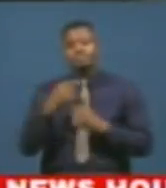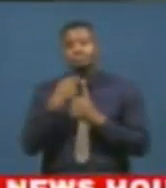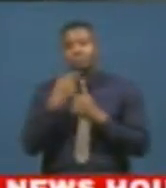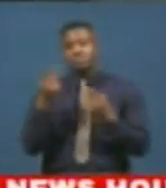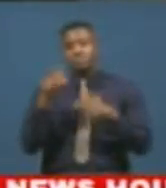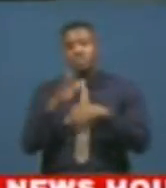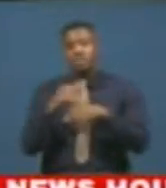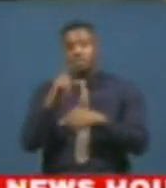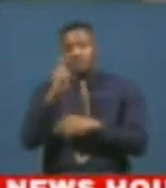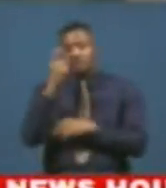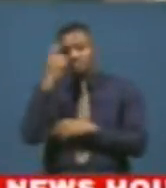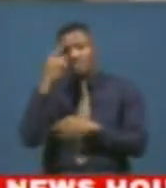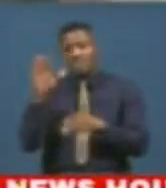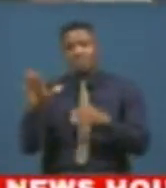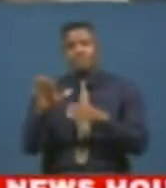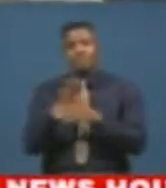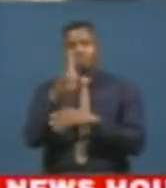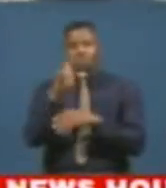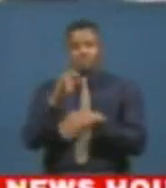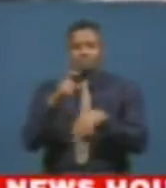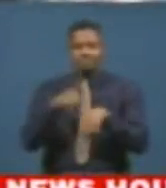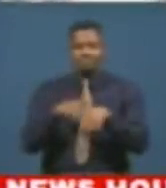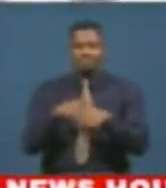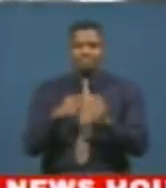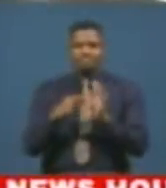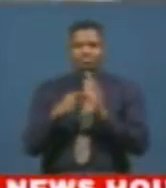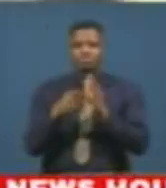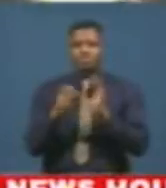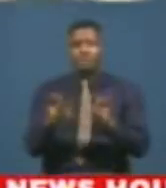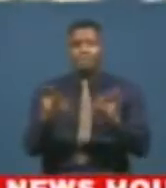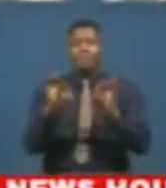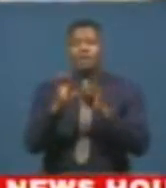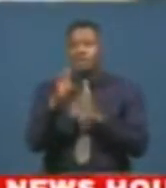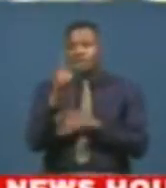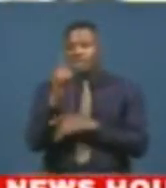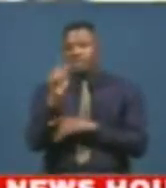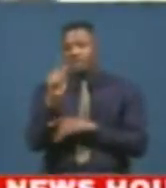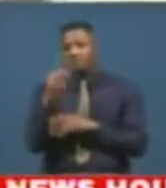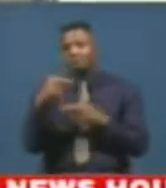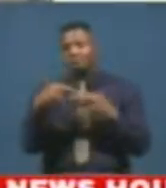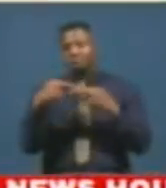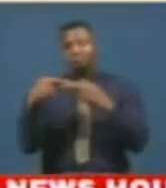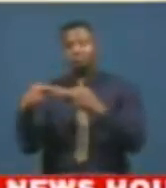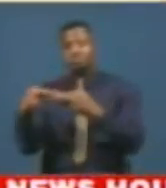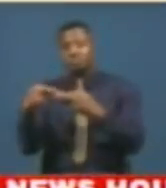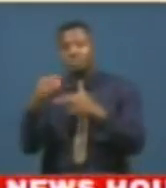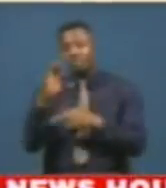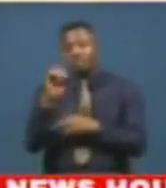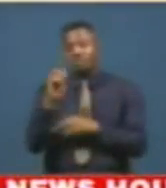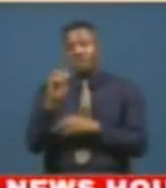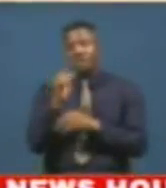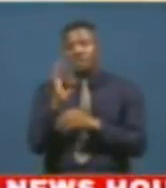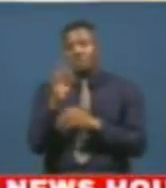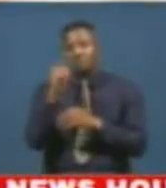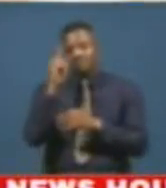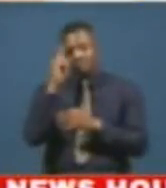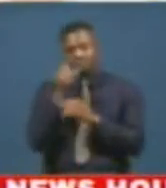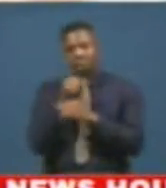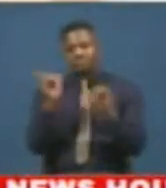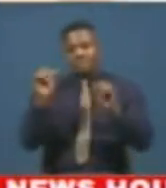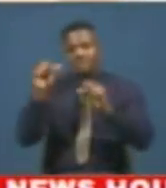government to fully and timely disclose key data related to COVID-19 for independent analysis.